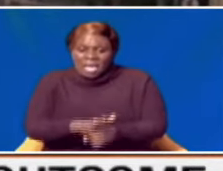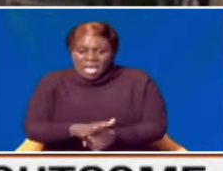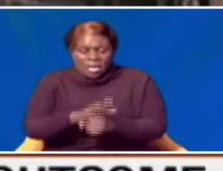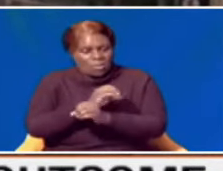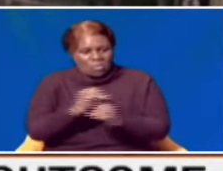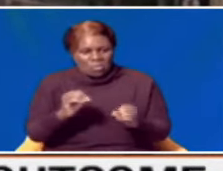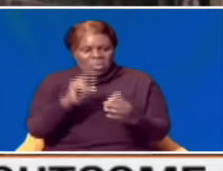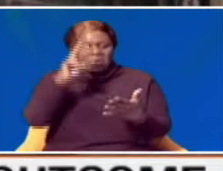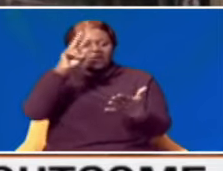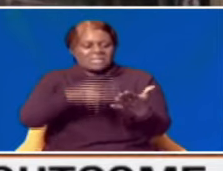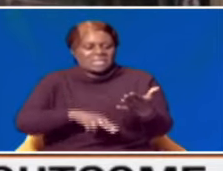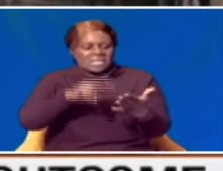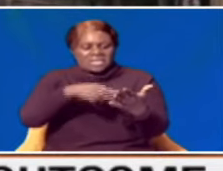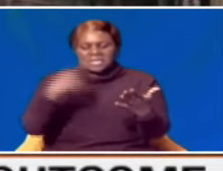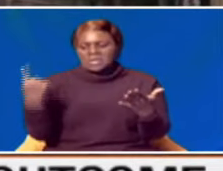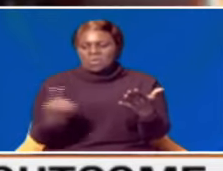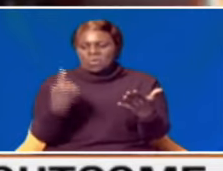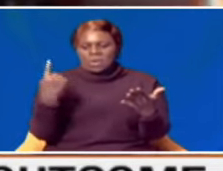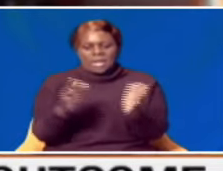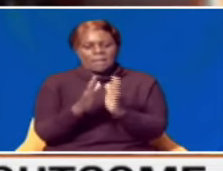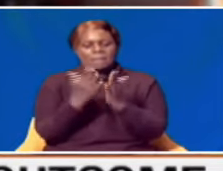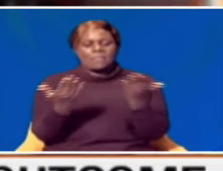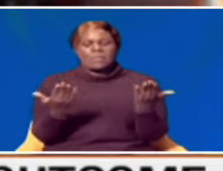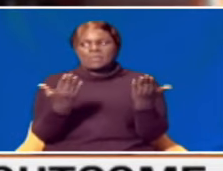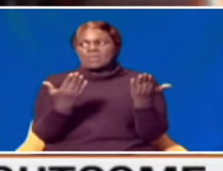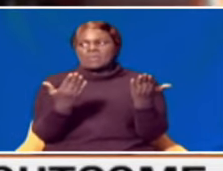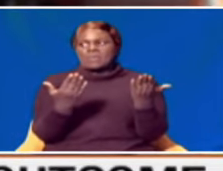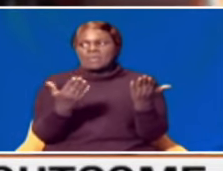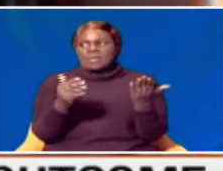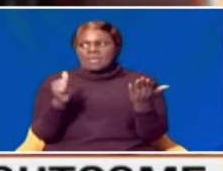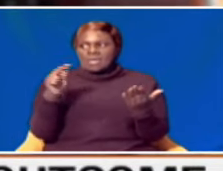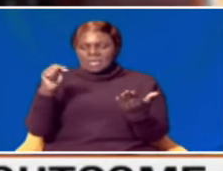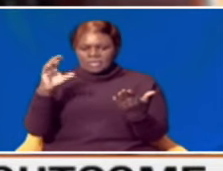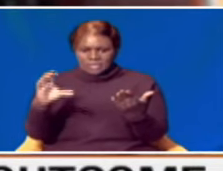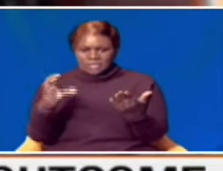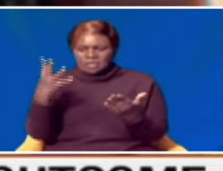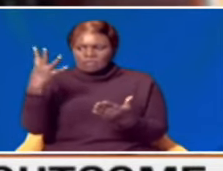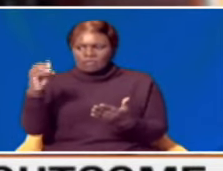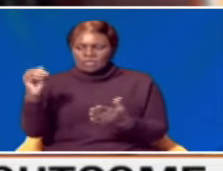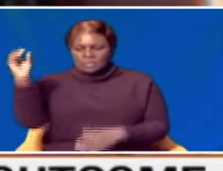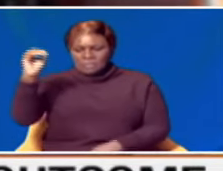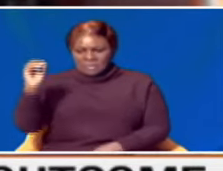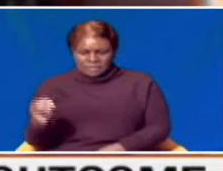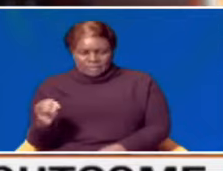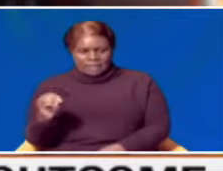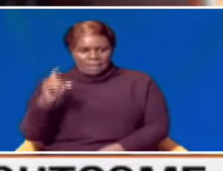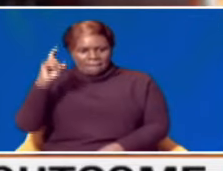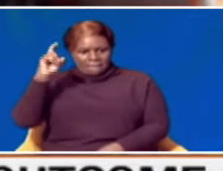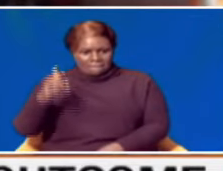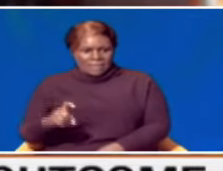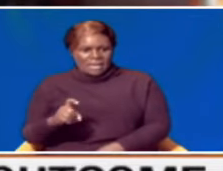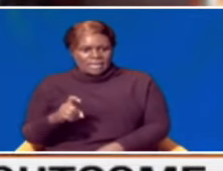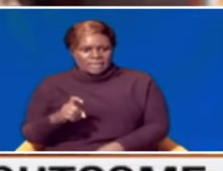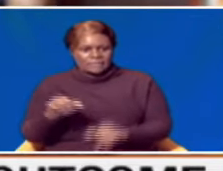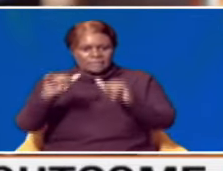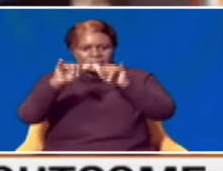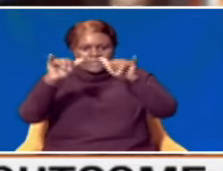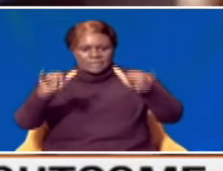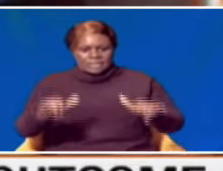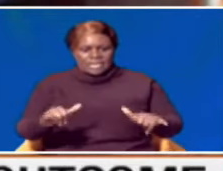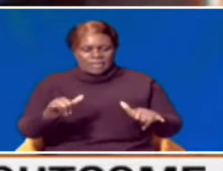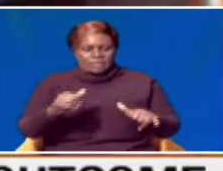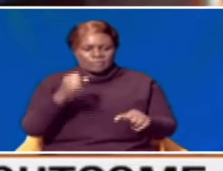only reading the same in history books. A lesson for ANC that they got 40%, that they must speed up their system and